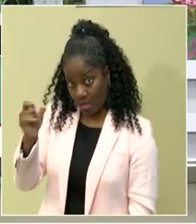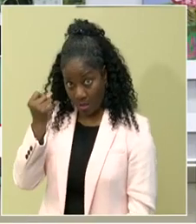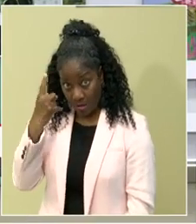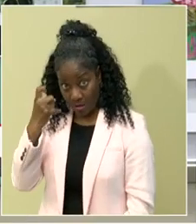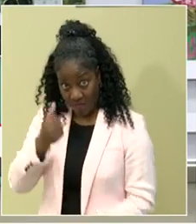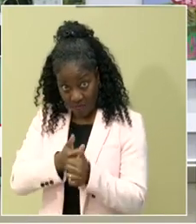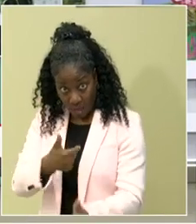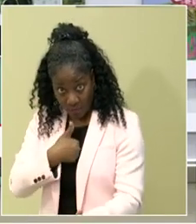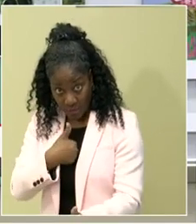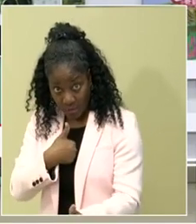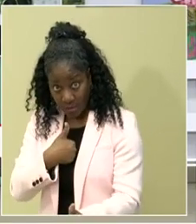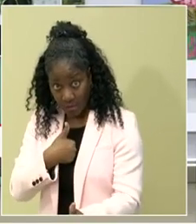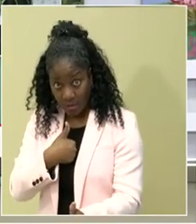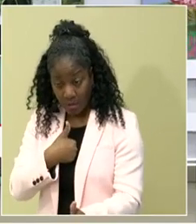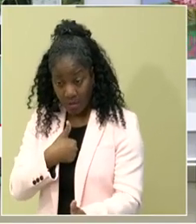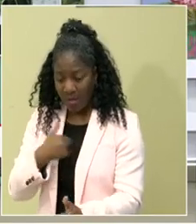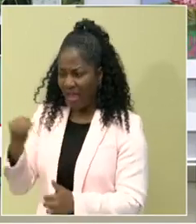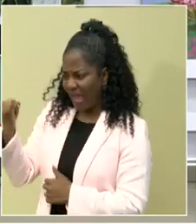You follow me?